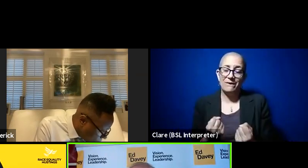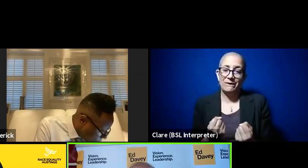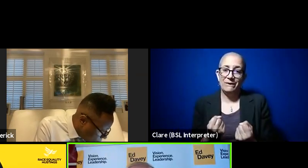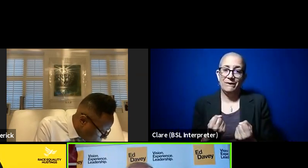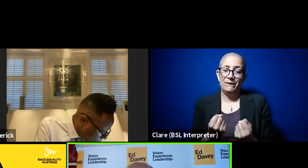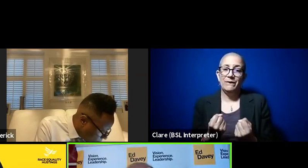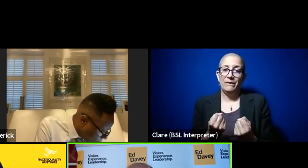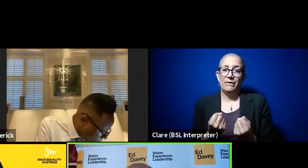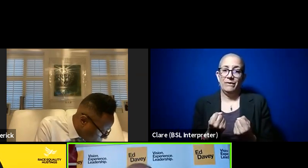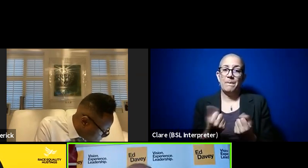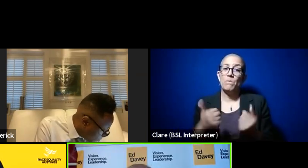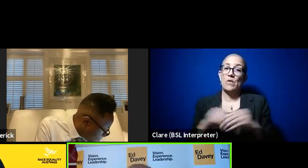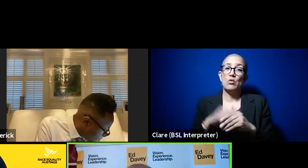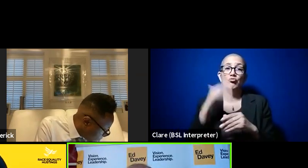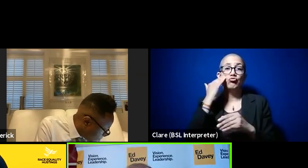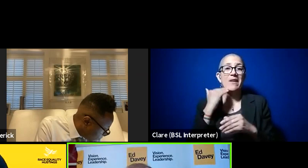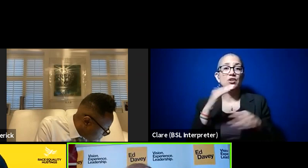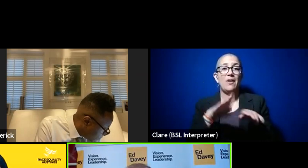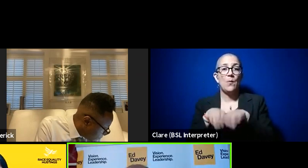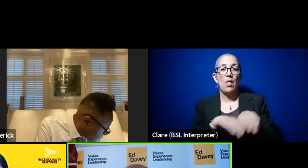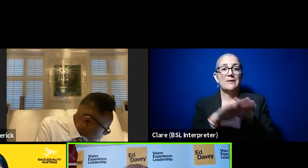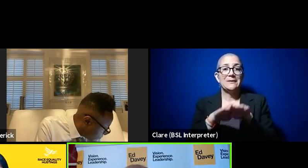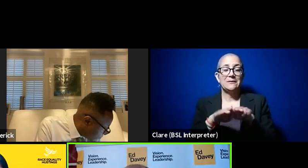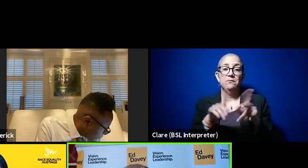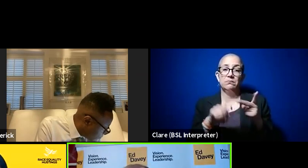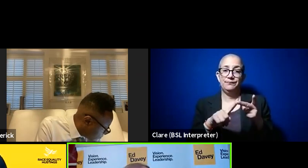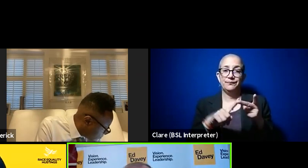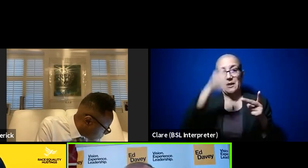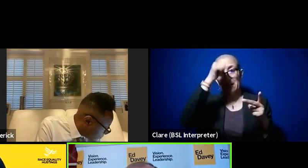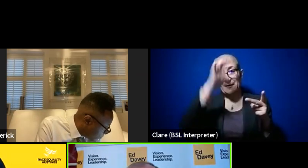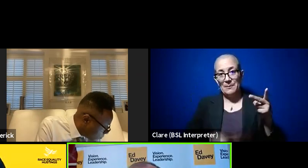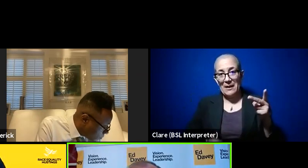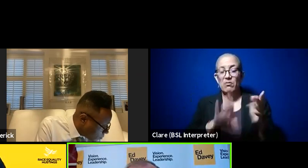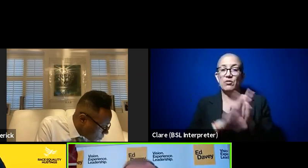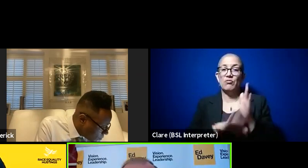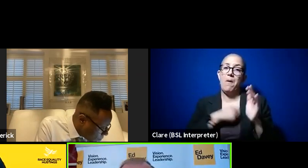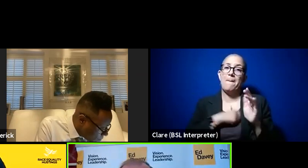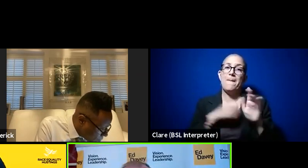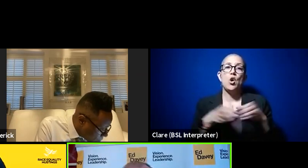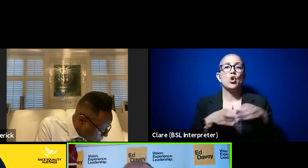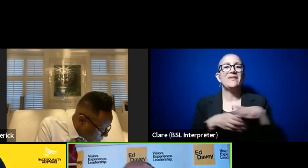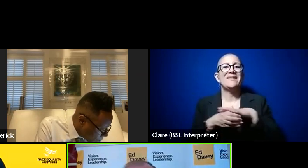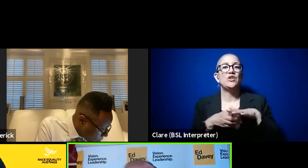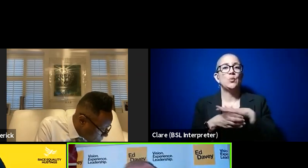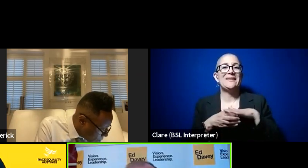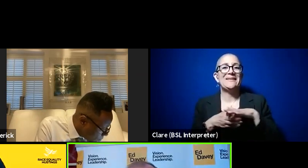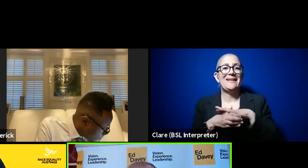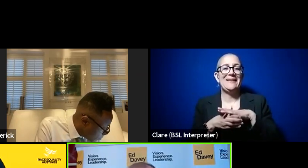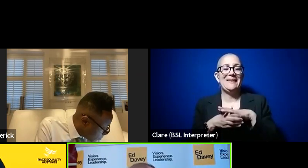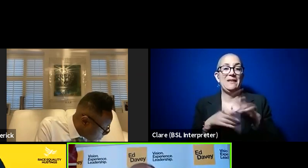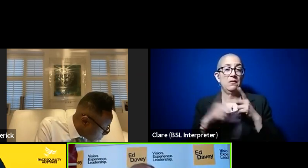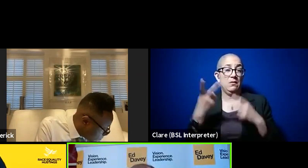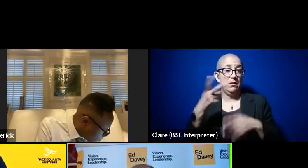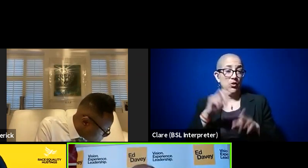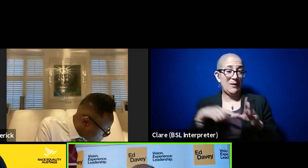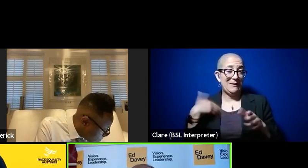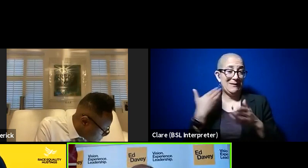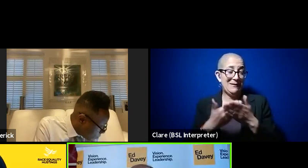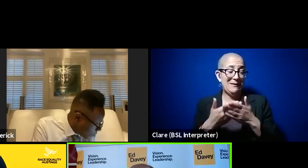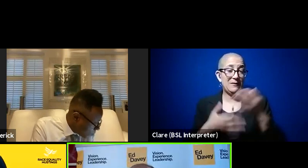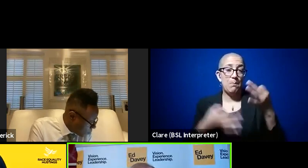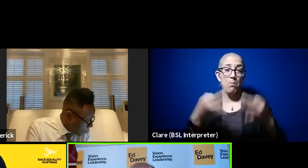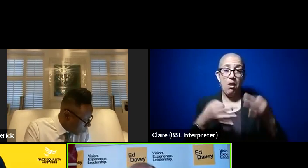including on racial equality, and I've got experience from my constituency and from 20 years in politics